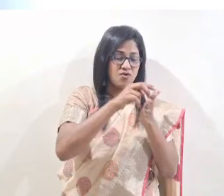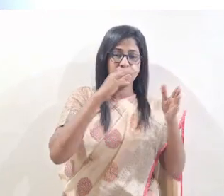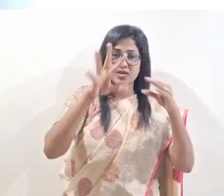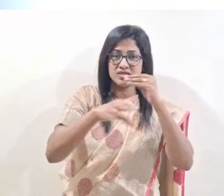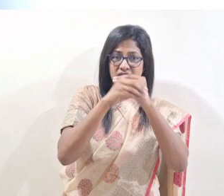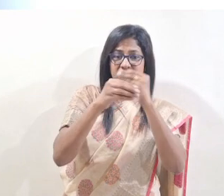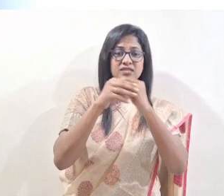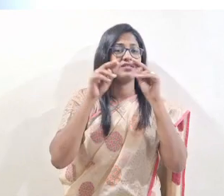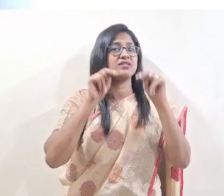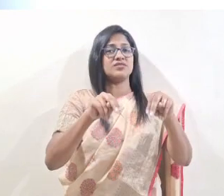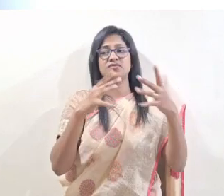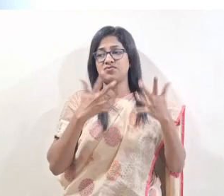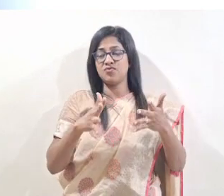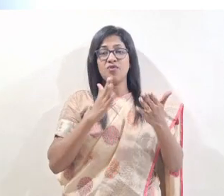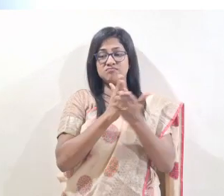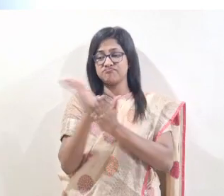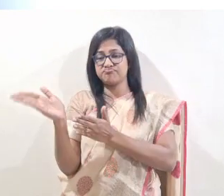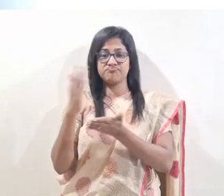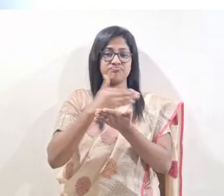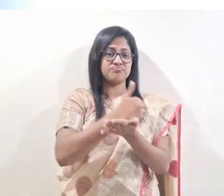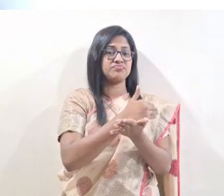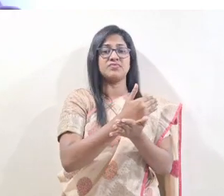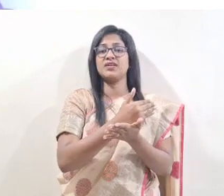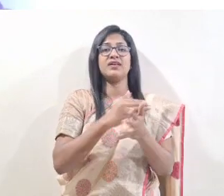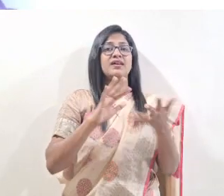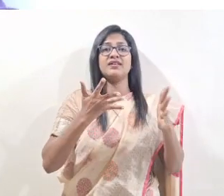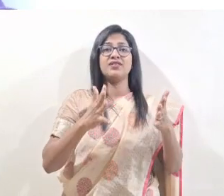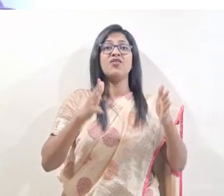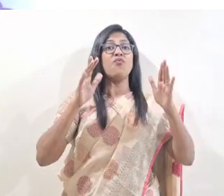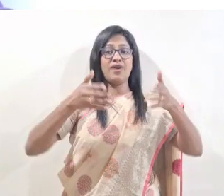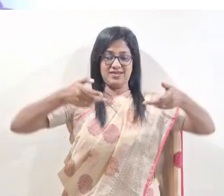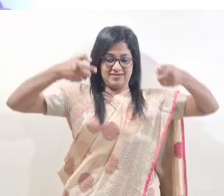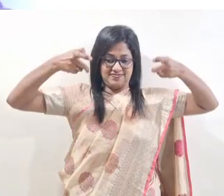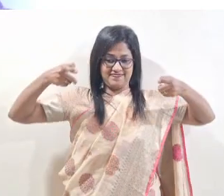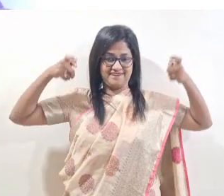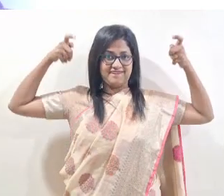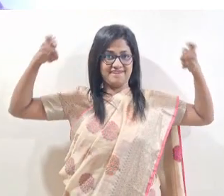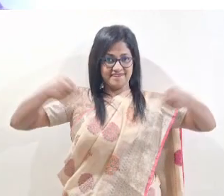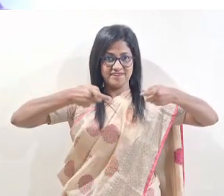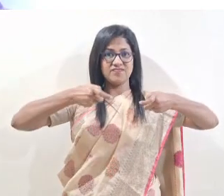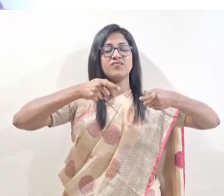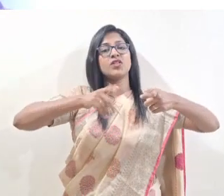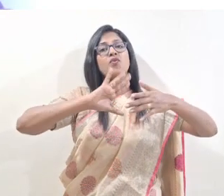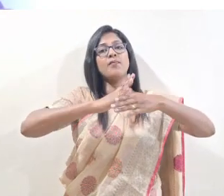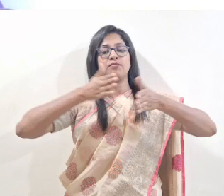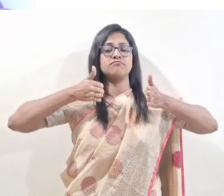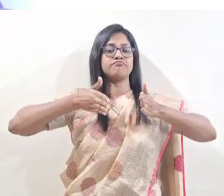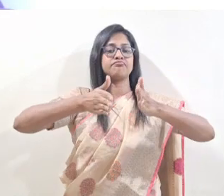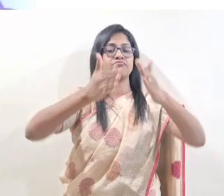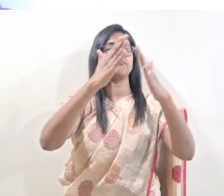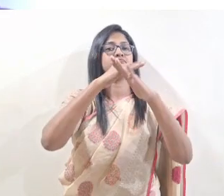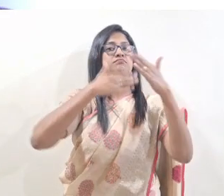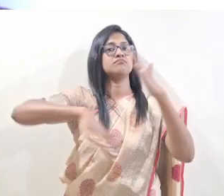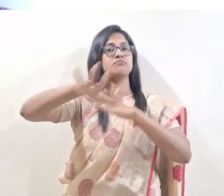don't need anti-derailment measures, because the U-girder itself is a derailment containment zone.